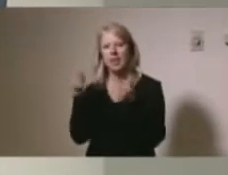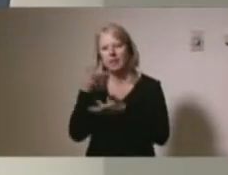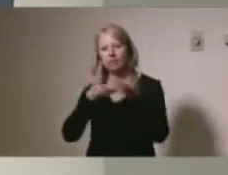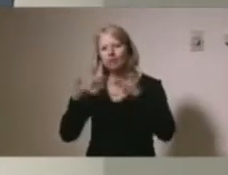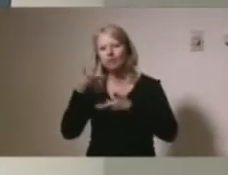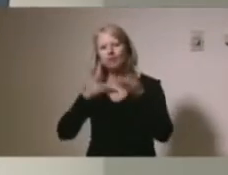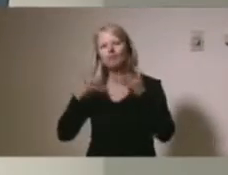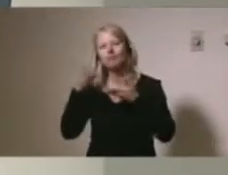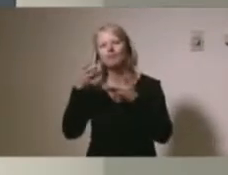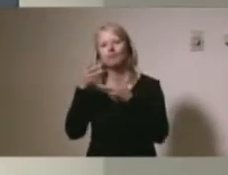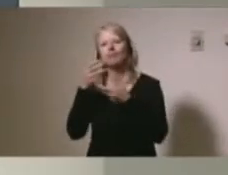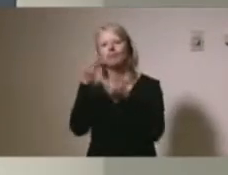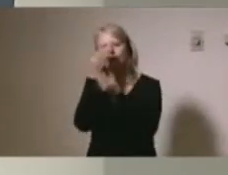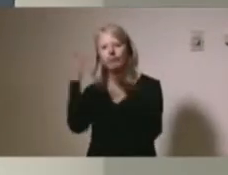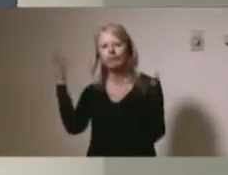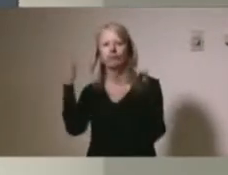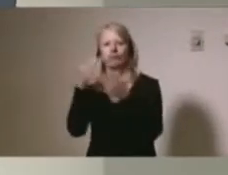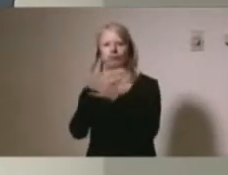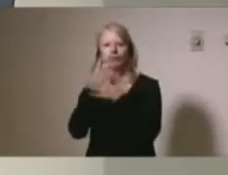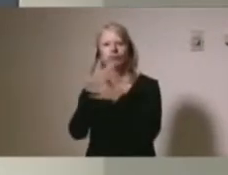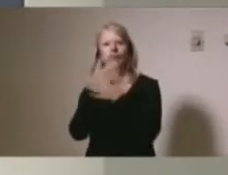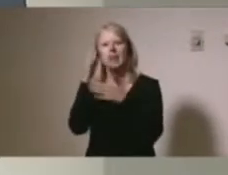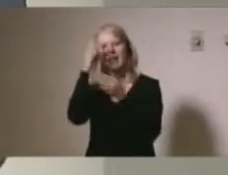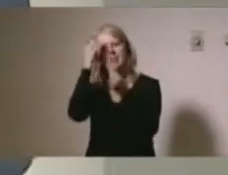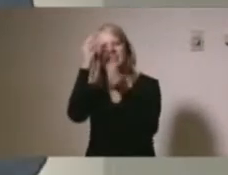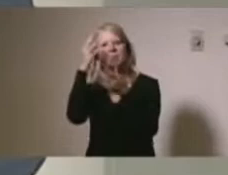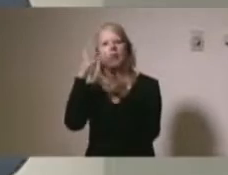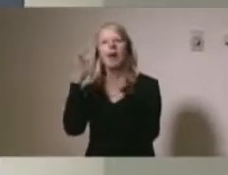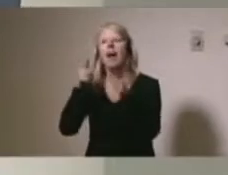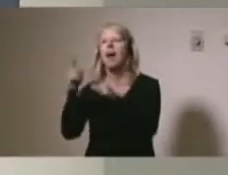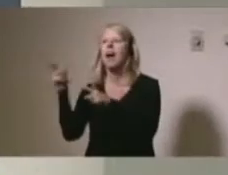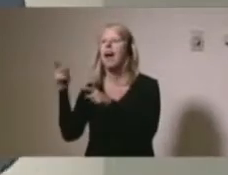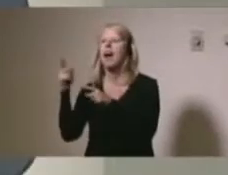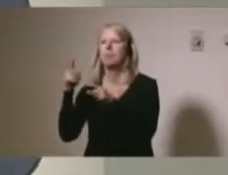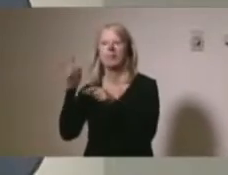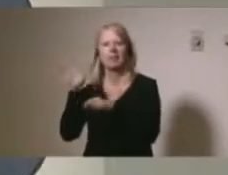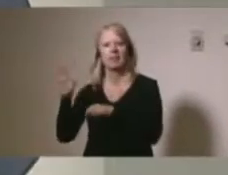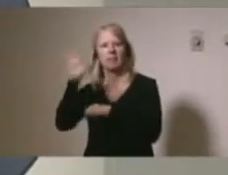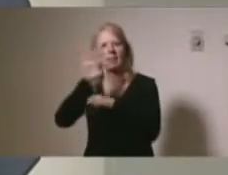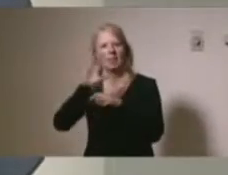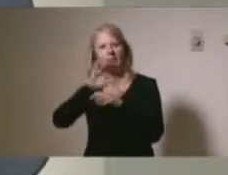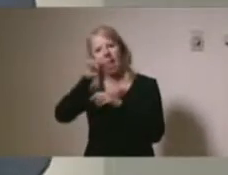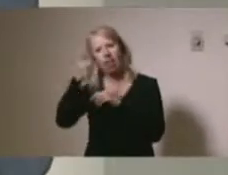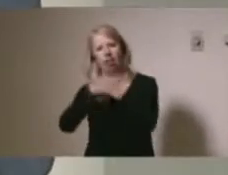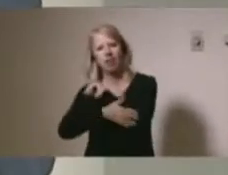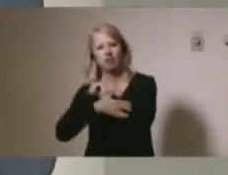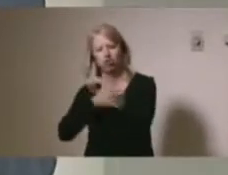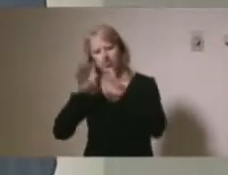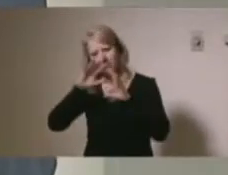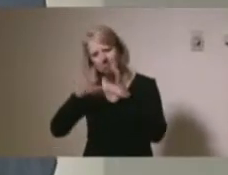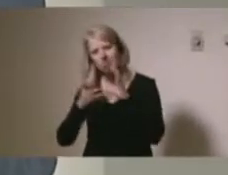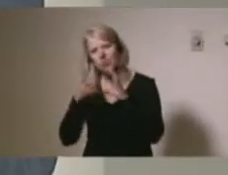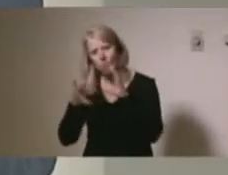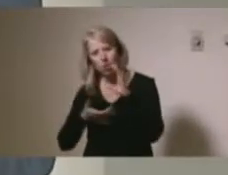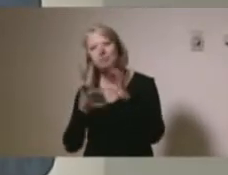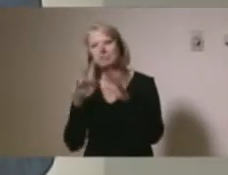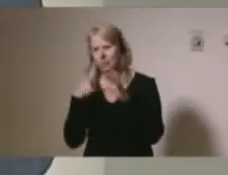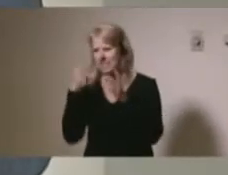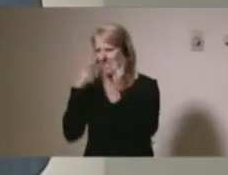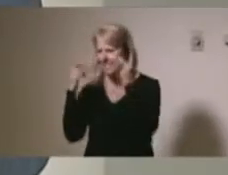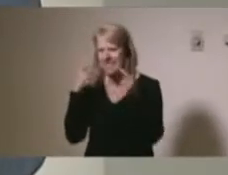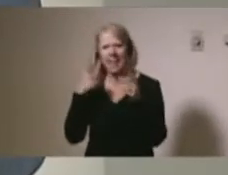the experience in other countries of postal banking. We have seen that there are different